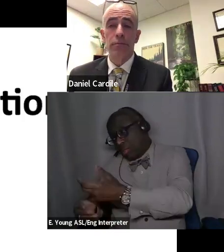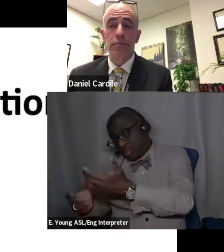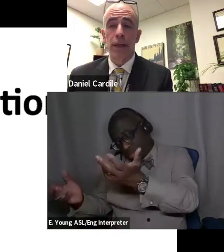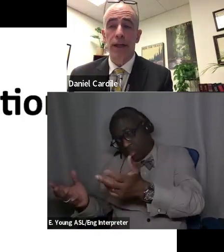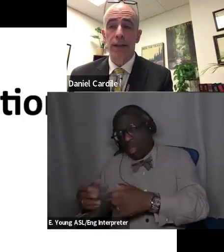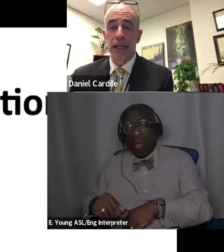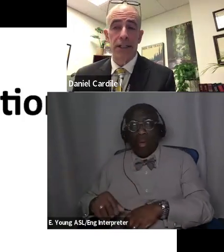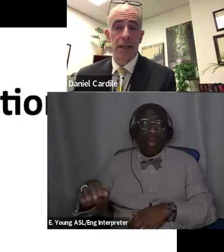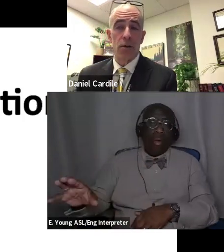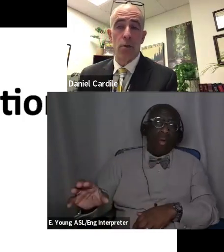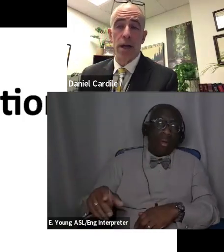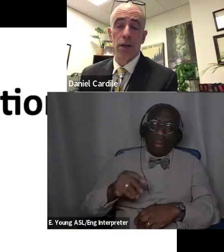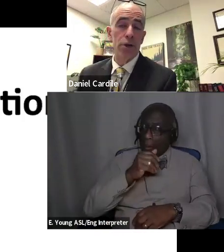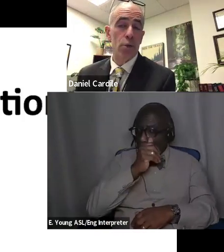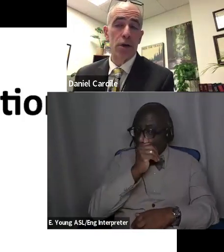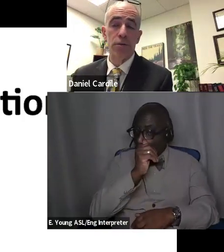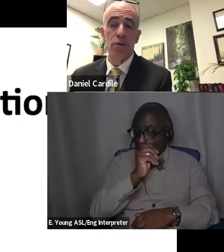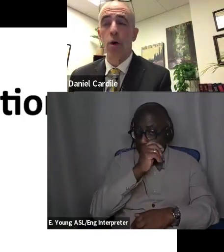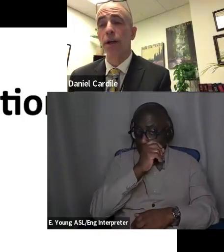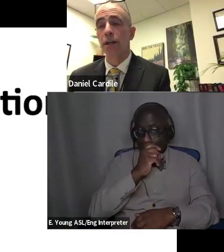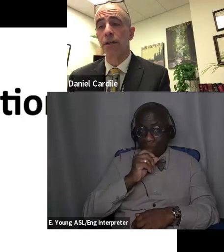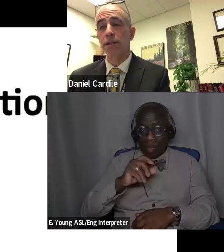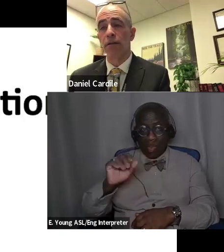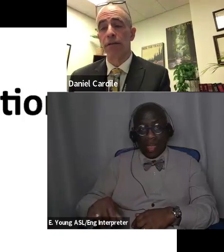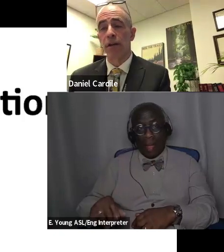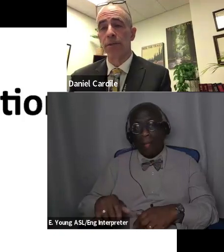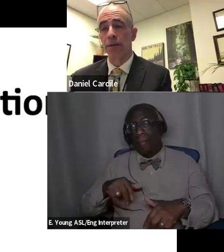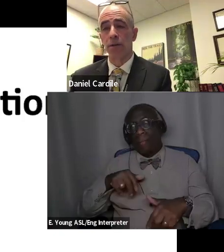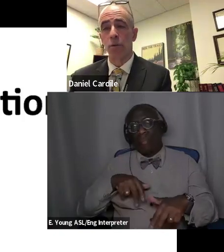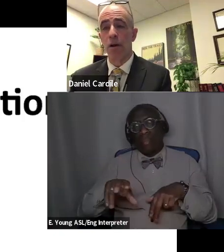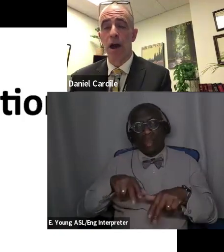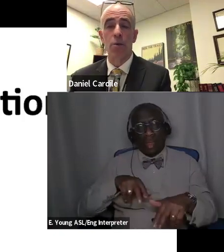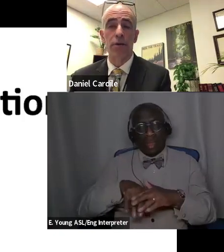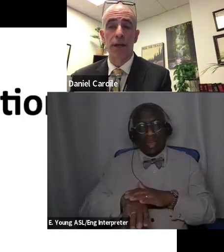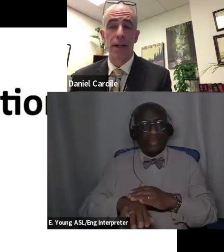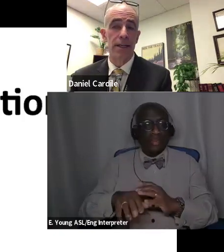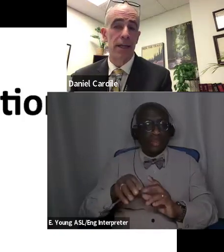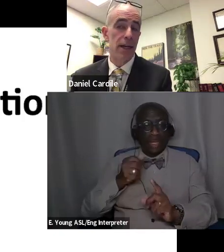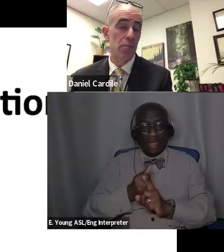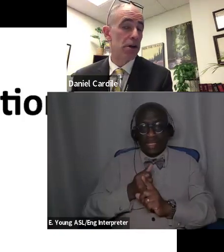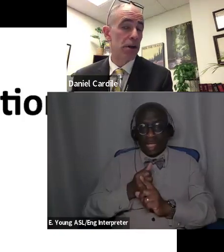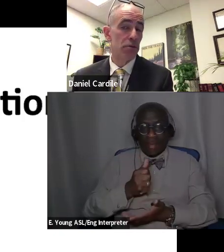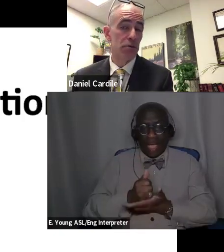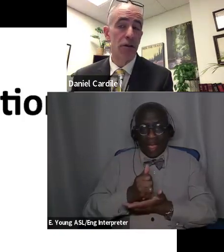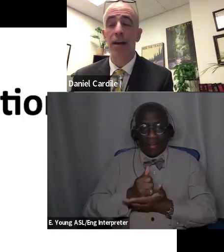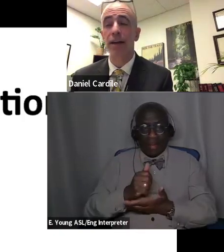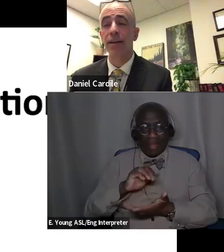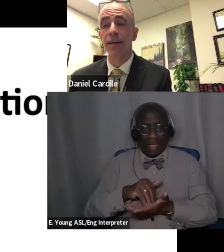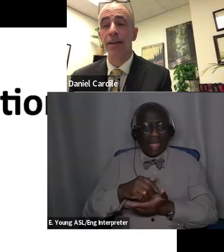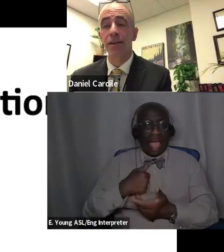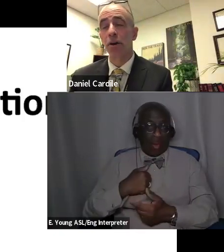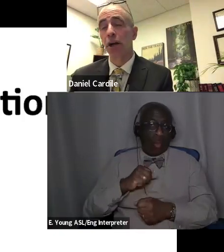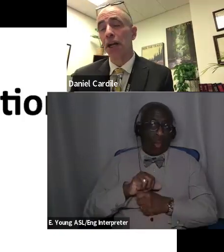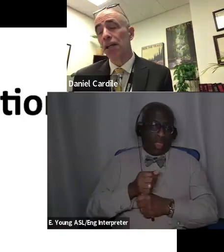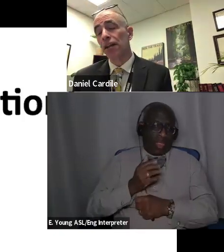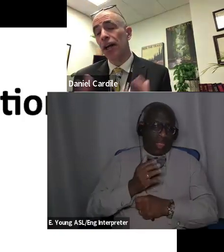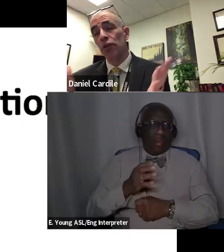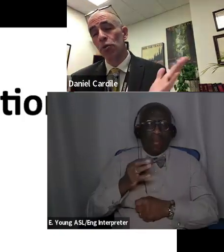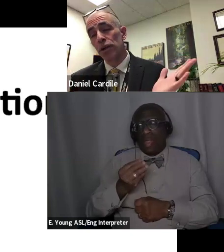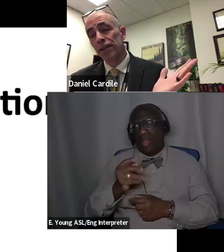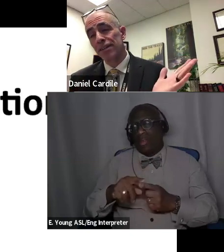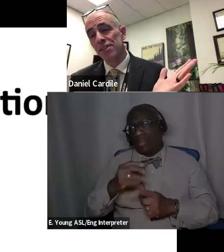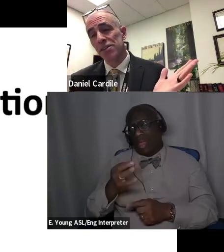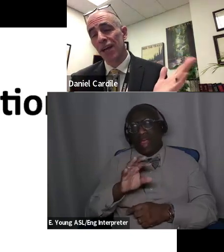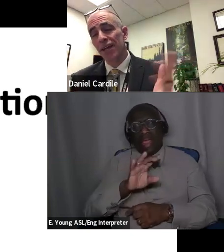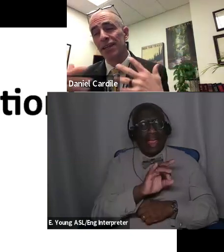Or, like I said a while ago, you're welcome to walk into the self-help center where I work any day, Monday through Friday, starting at 8 o'clock